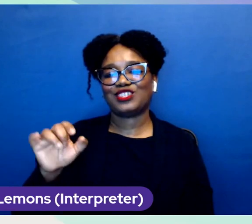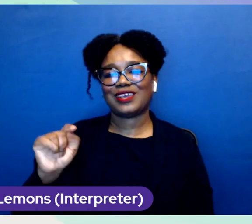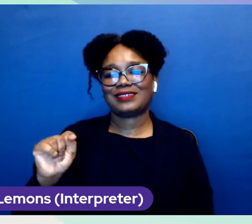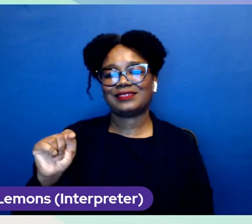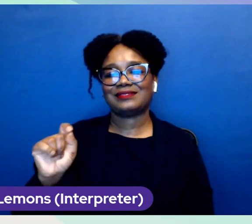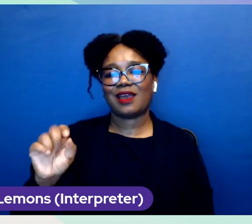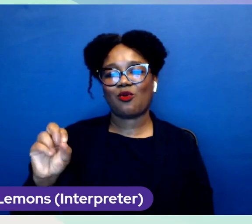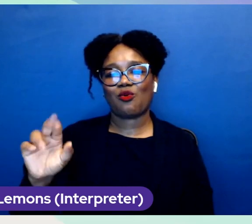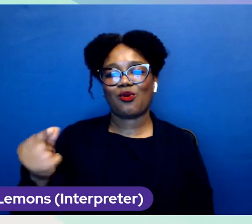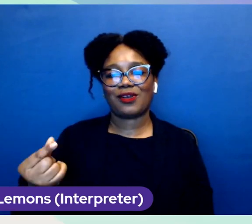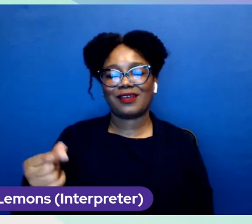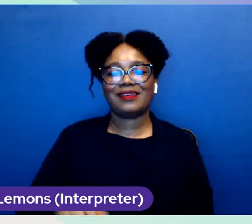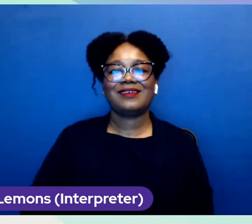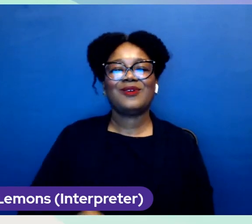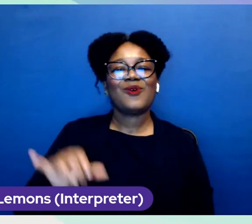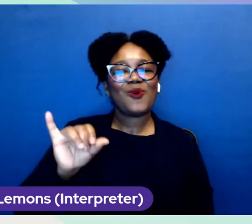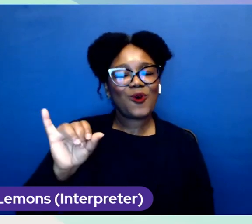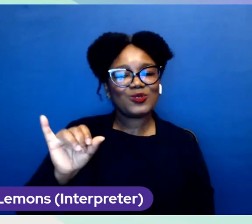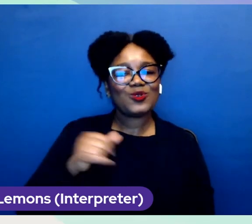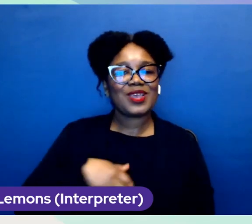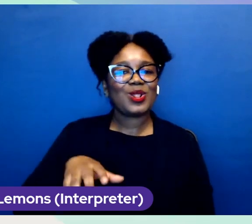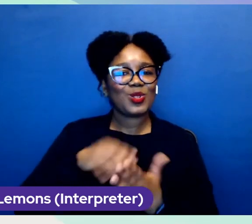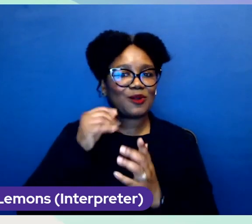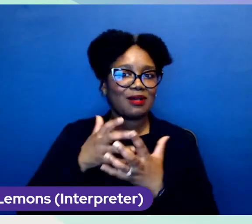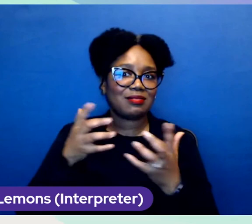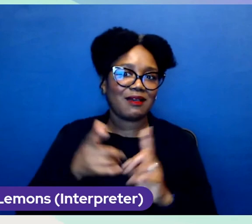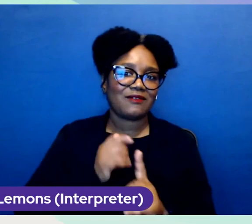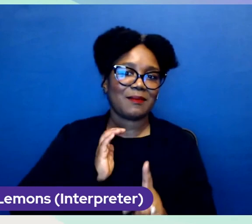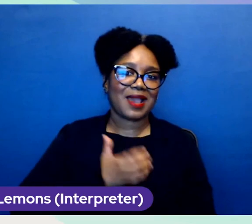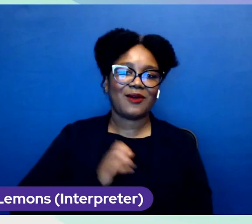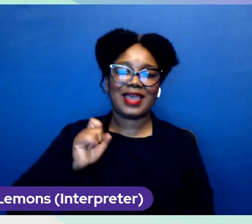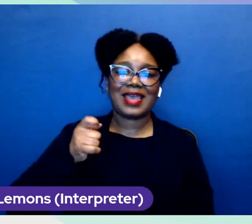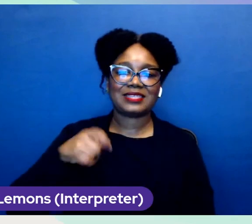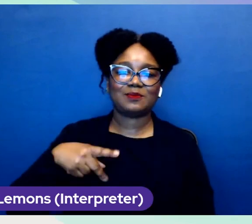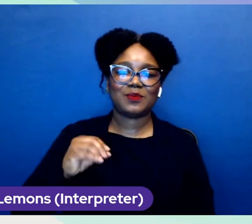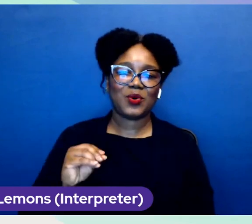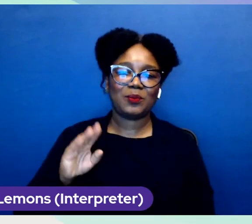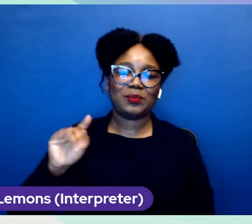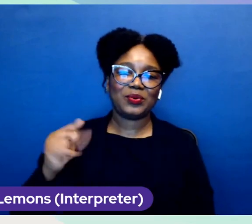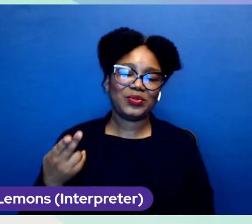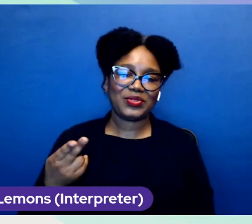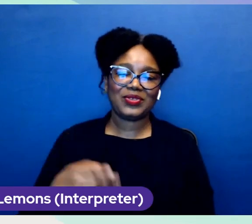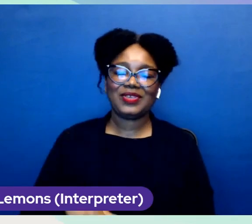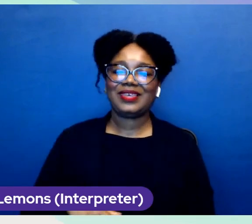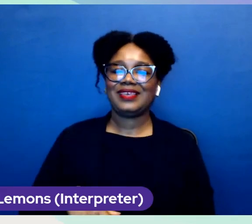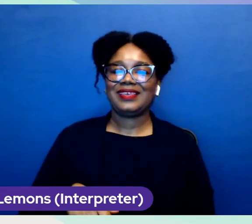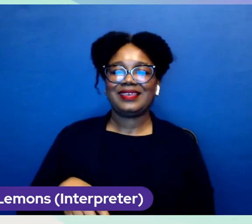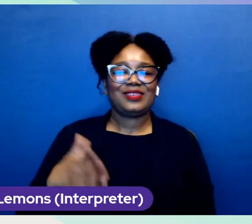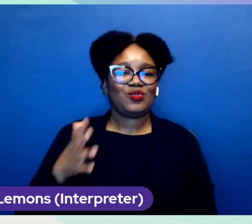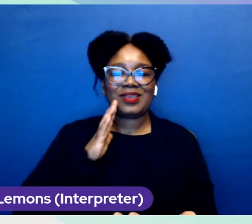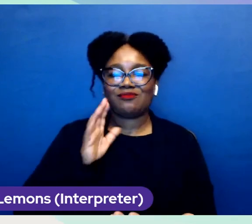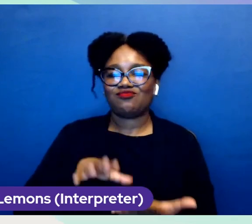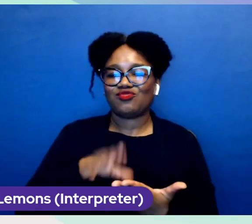can also learn a lot about the Nile Project from our expo booth. So feel free to go to the Nile Project expo booth to learn